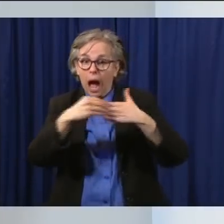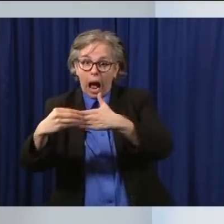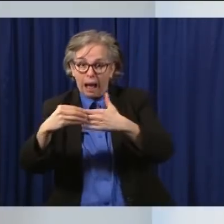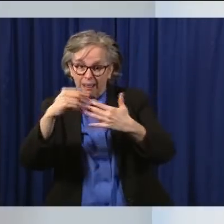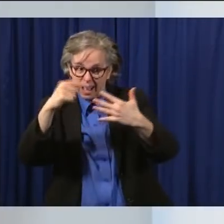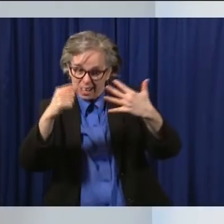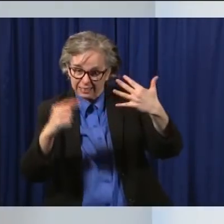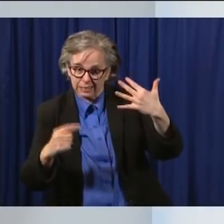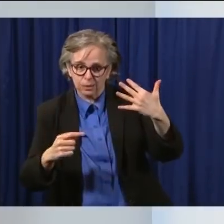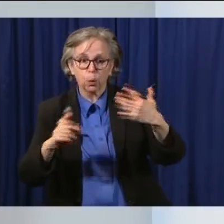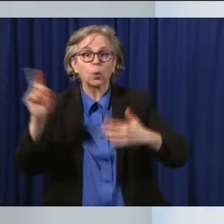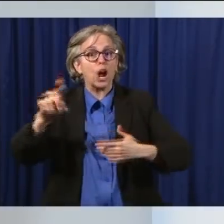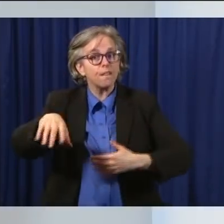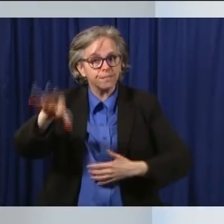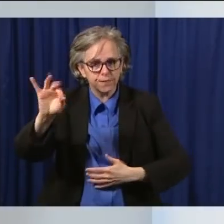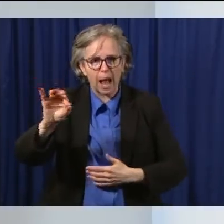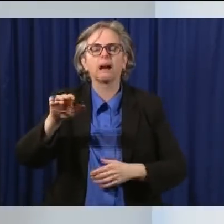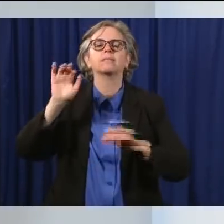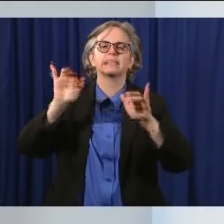at